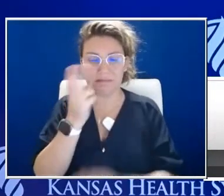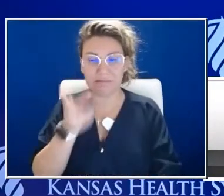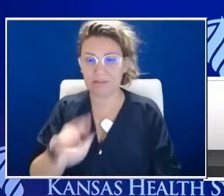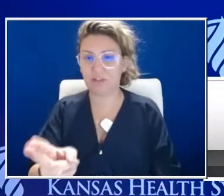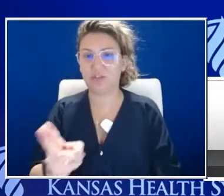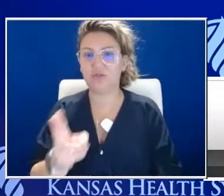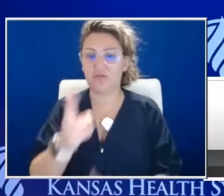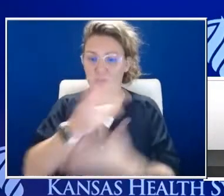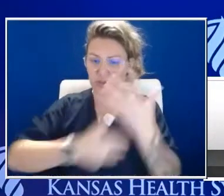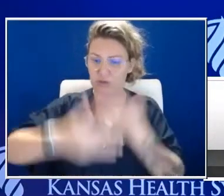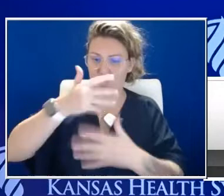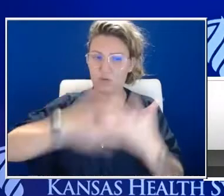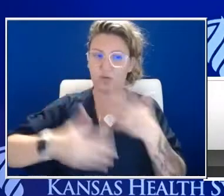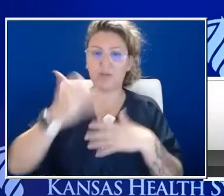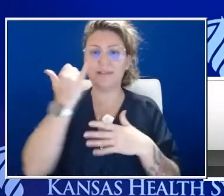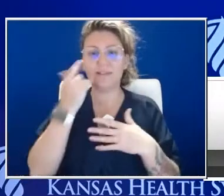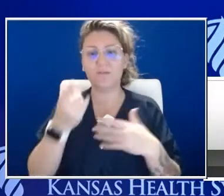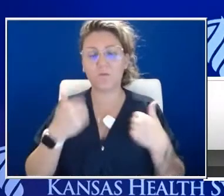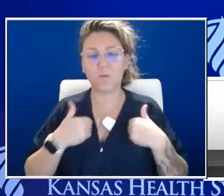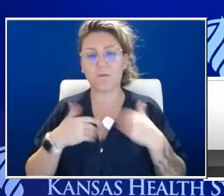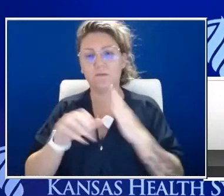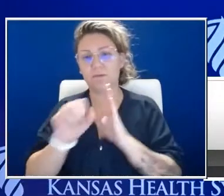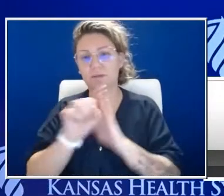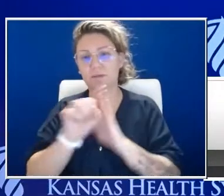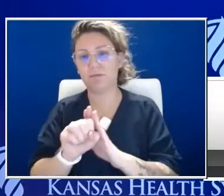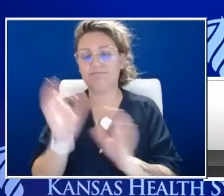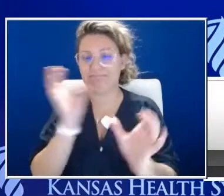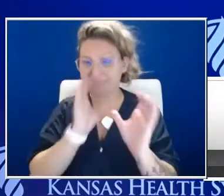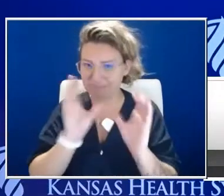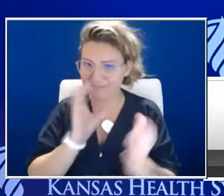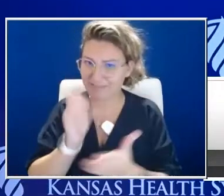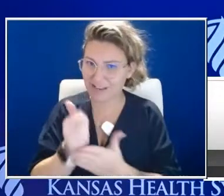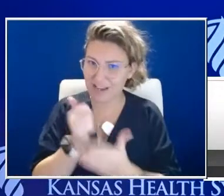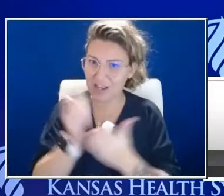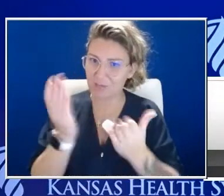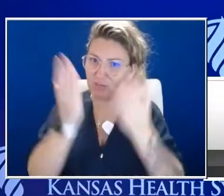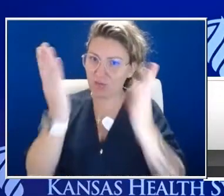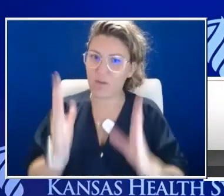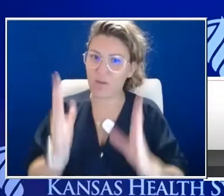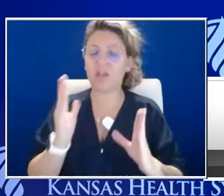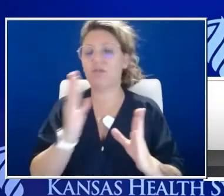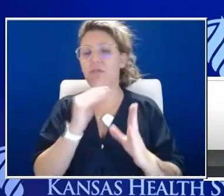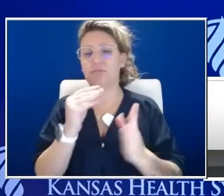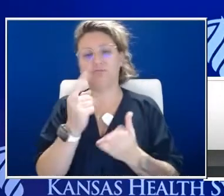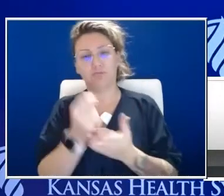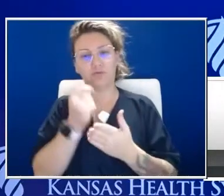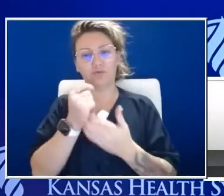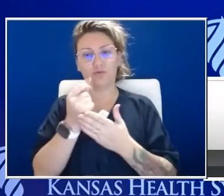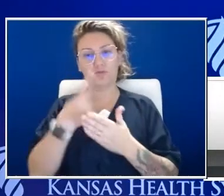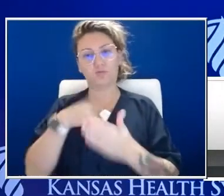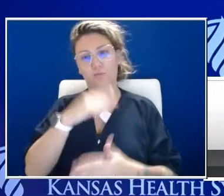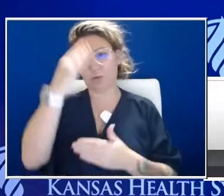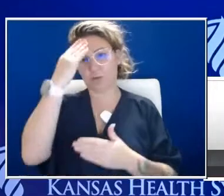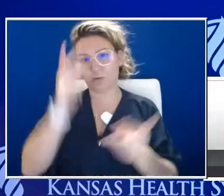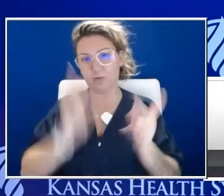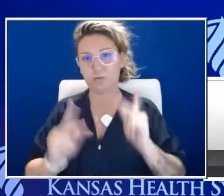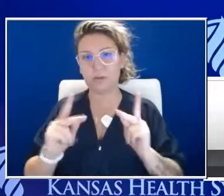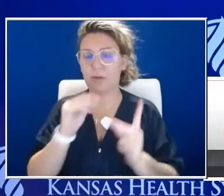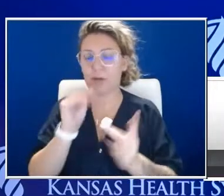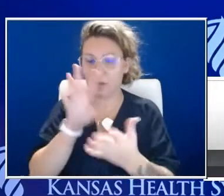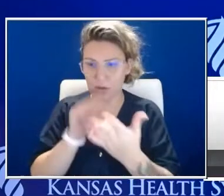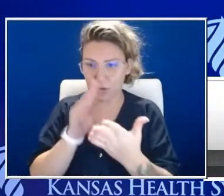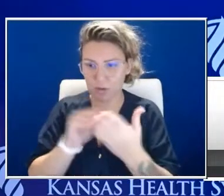socially. If you have symptoms, please seek out a health provider to get treated, because we know that people, and we are learning more and more